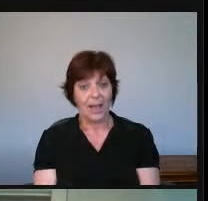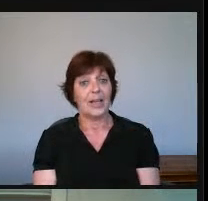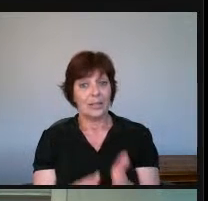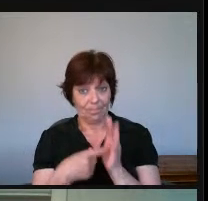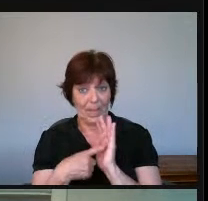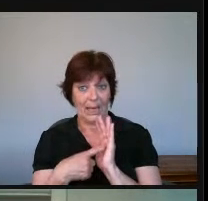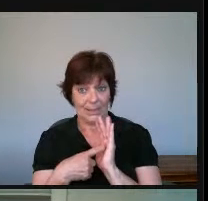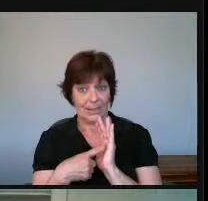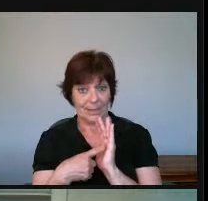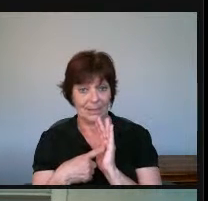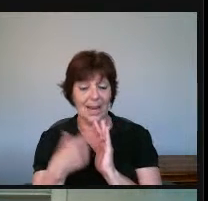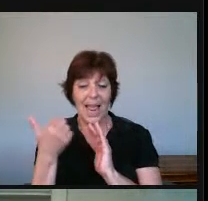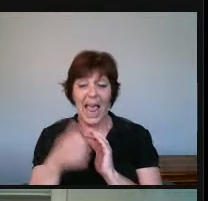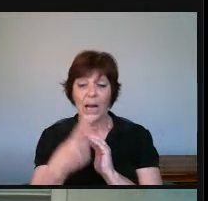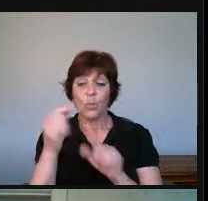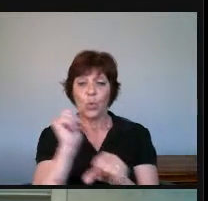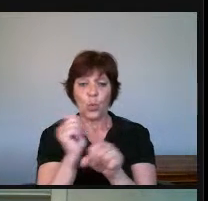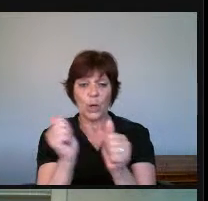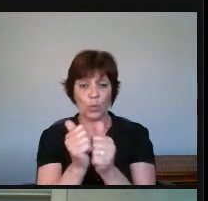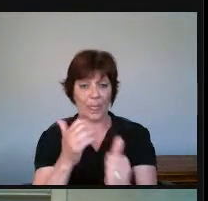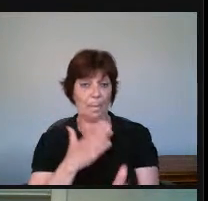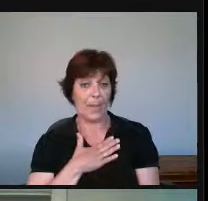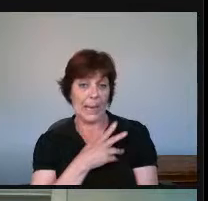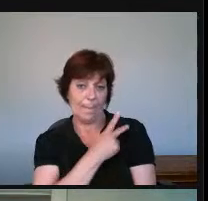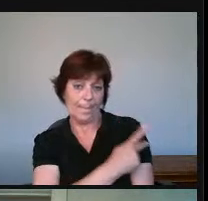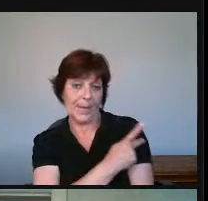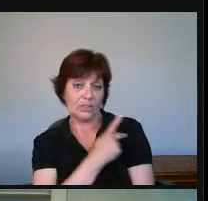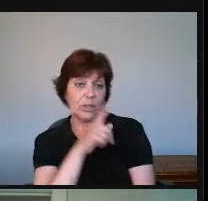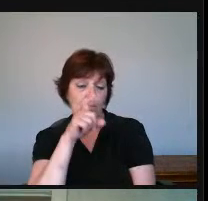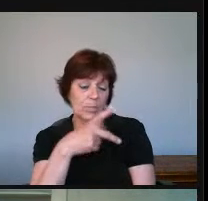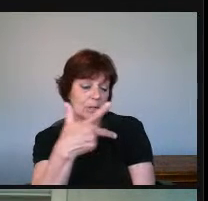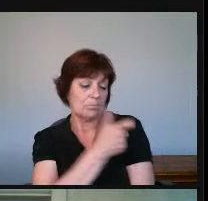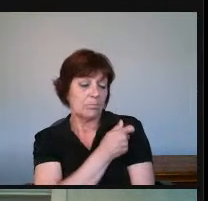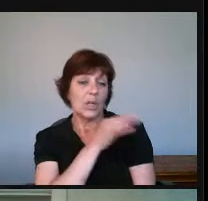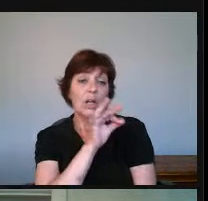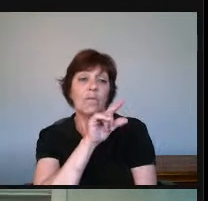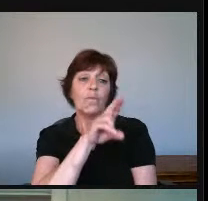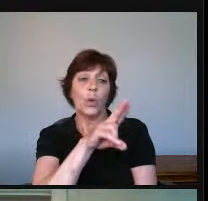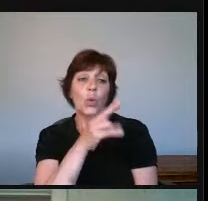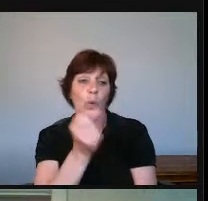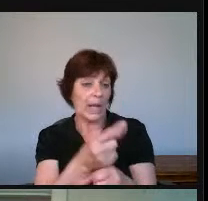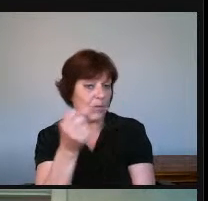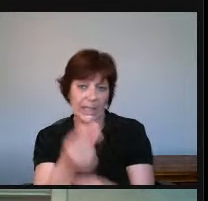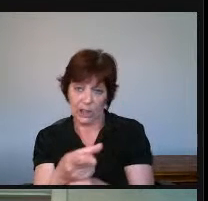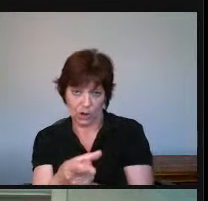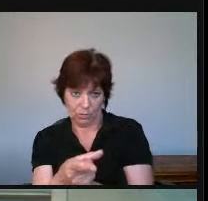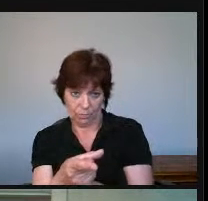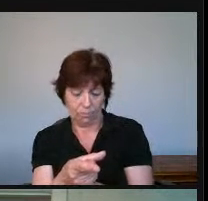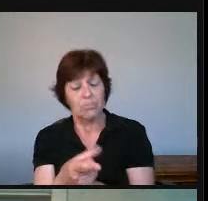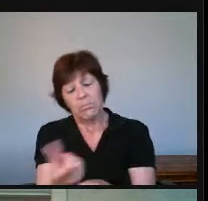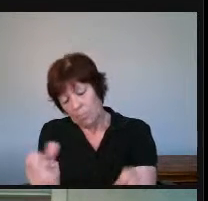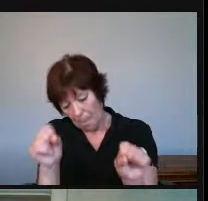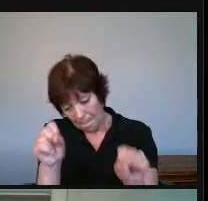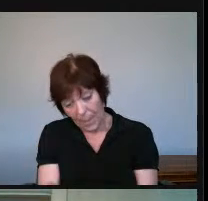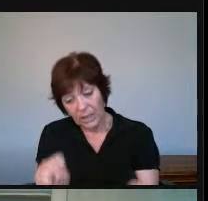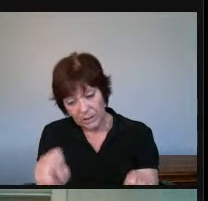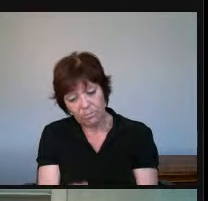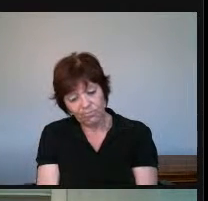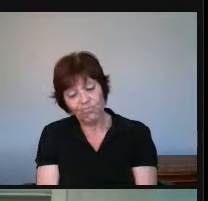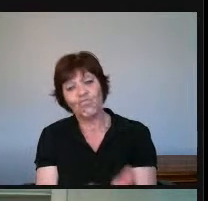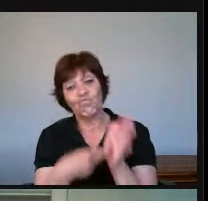anybody who is working with my patients has a flu vaccine every year. And it's possible that we will be